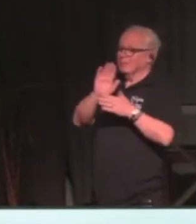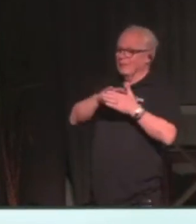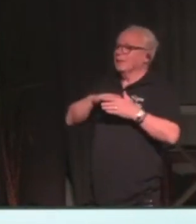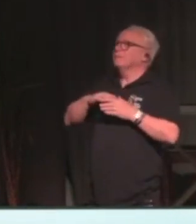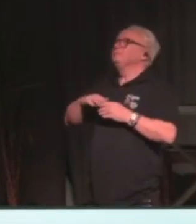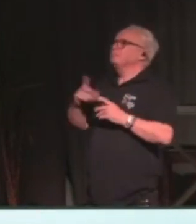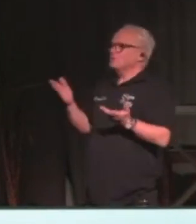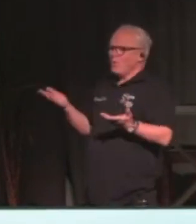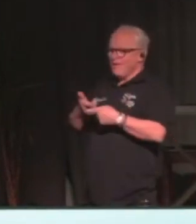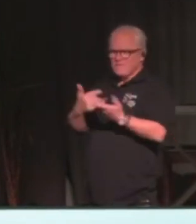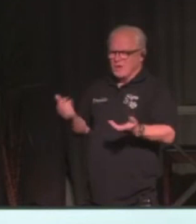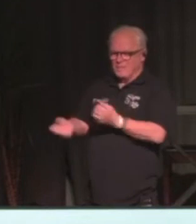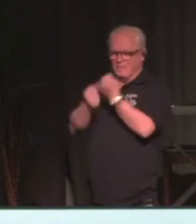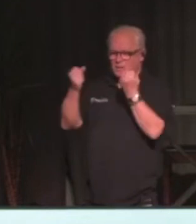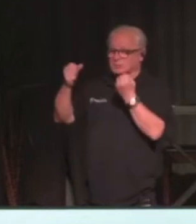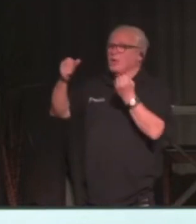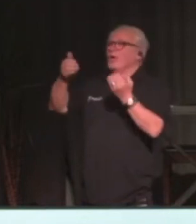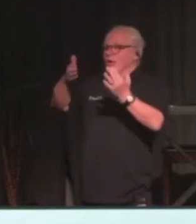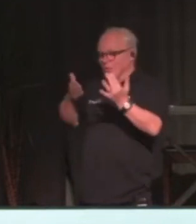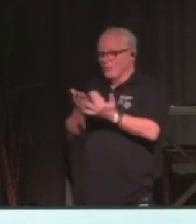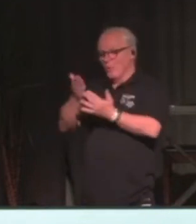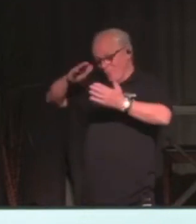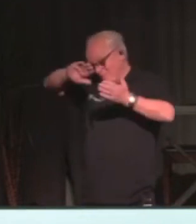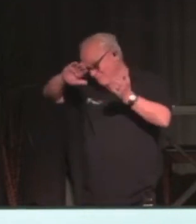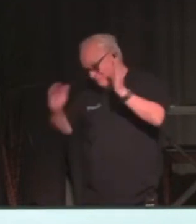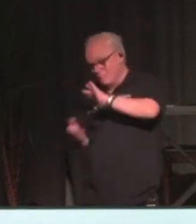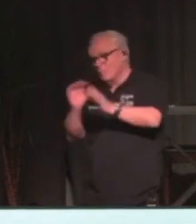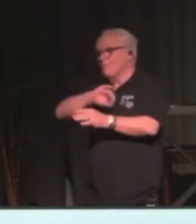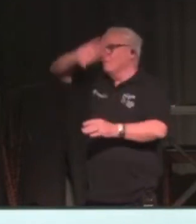of the encounter and because of the baptism of the Spirit.